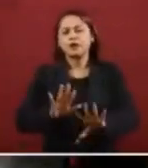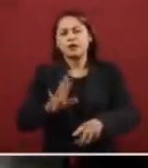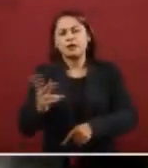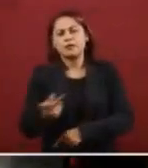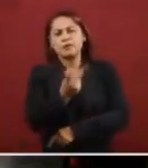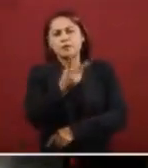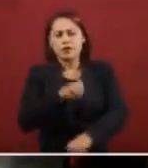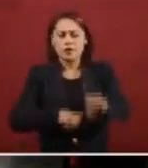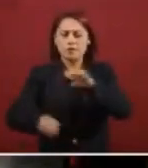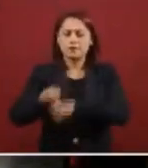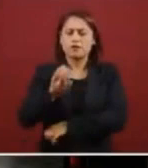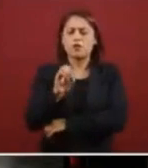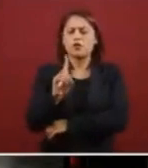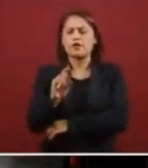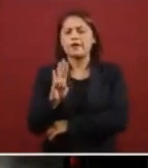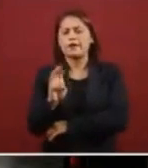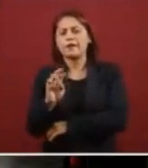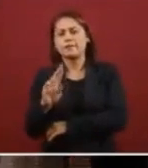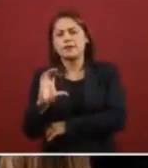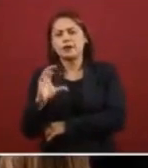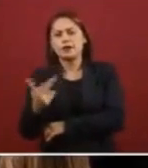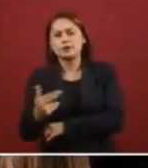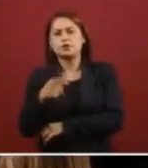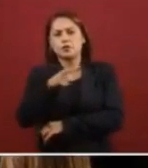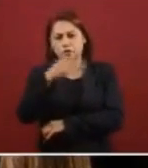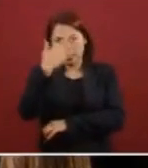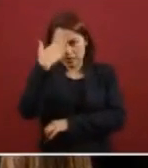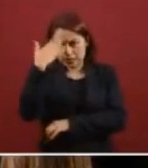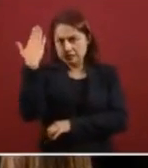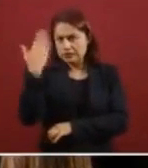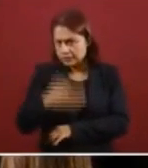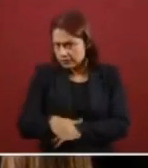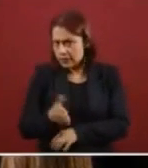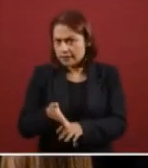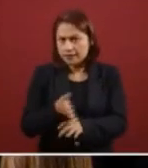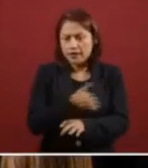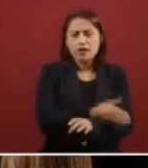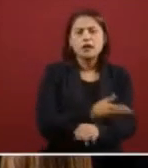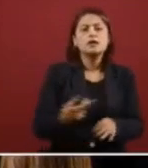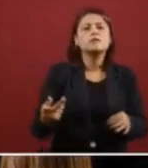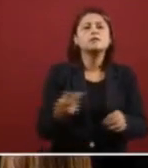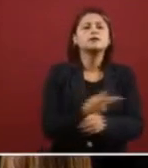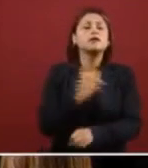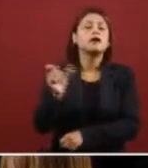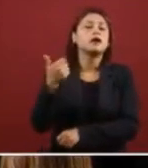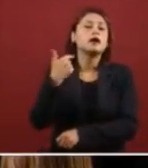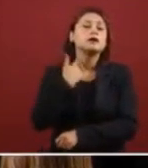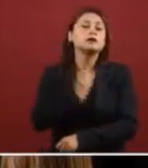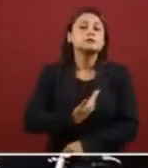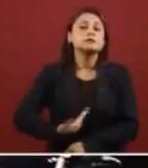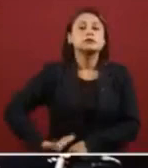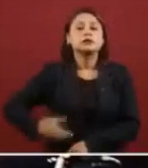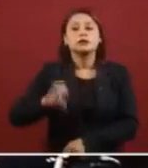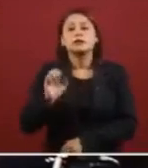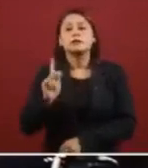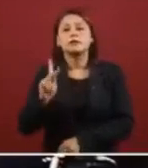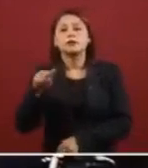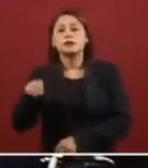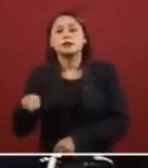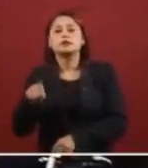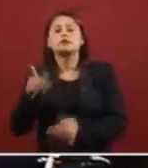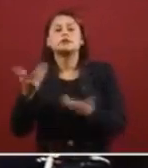que se esté denunciando o se denunció ya en el pasado al expresidente Enrique Peña Nieto? ¿Y si esta denuncia continuará? No tenemos